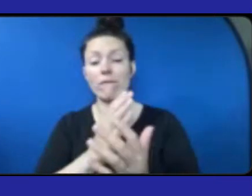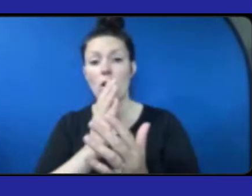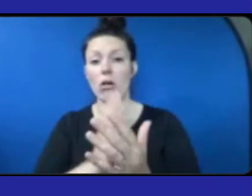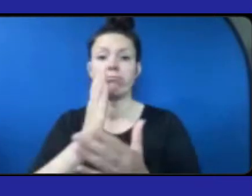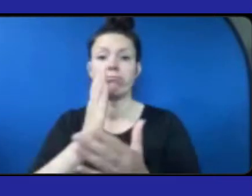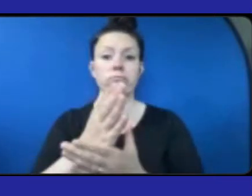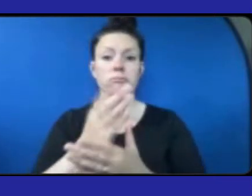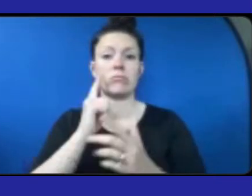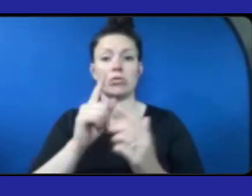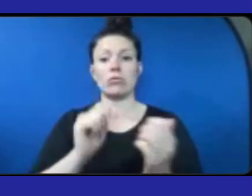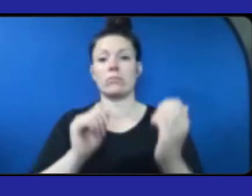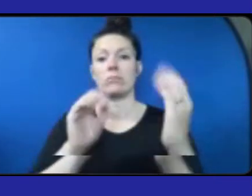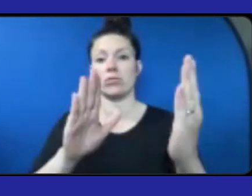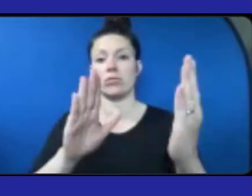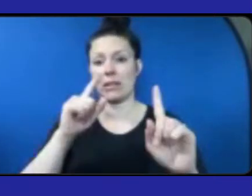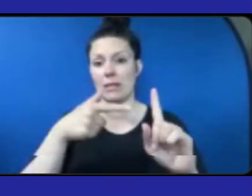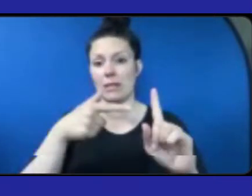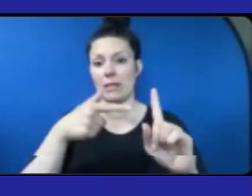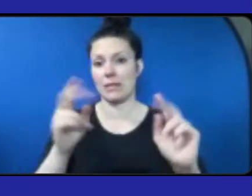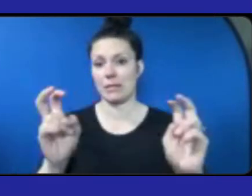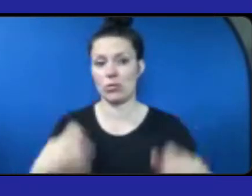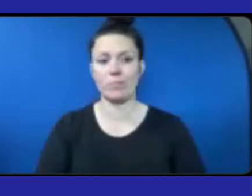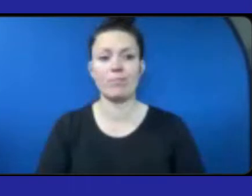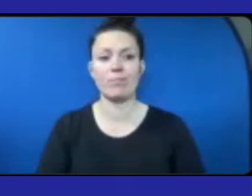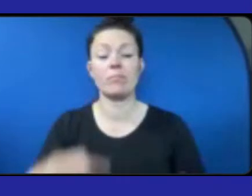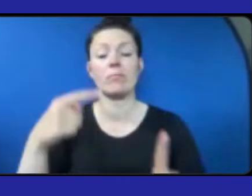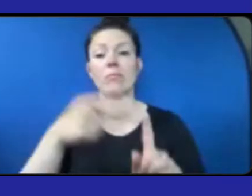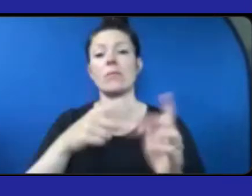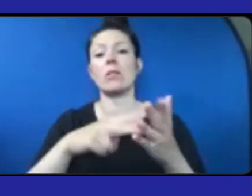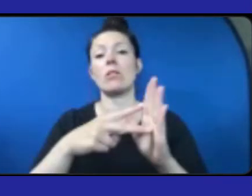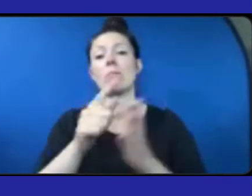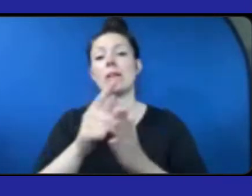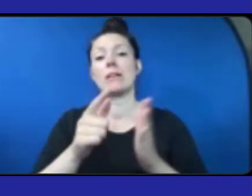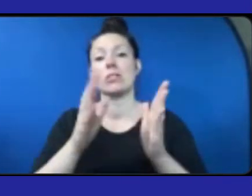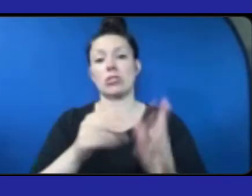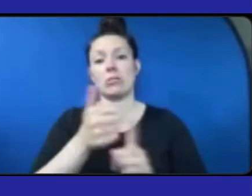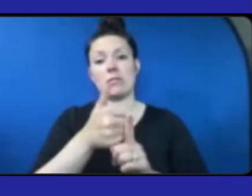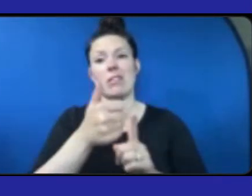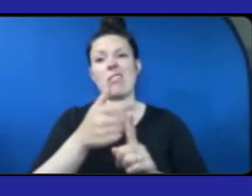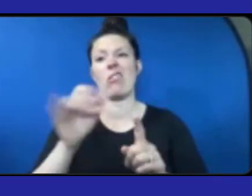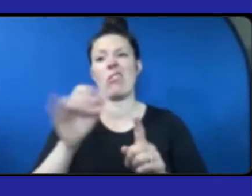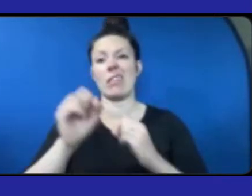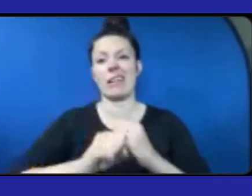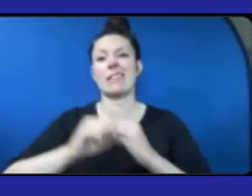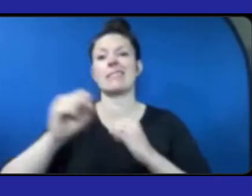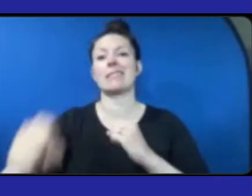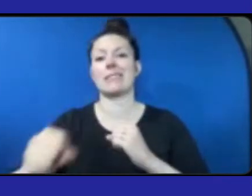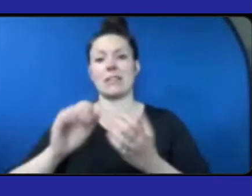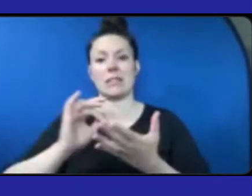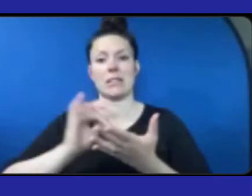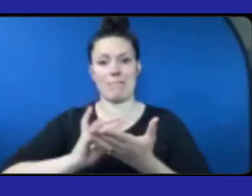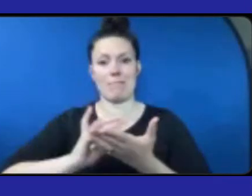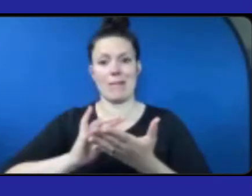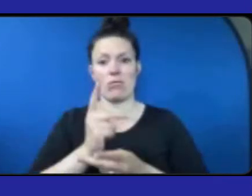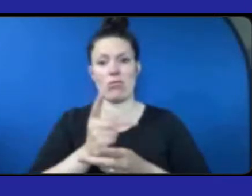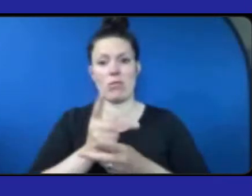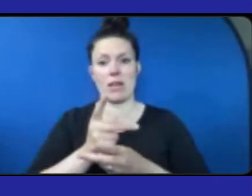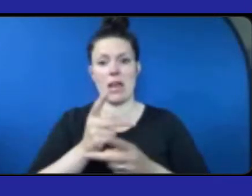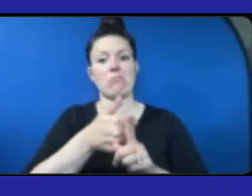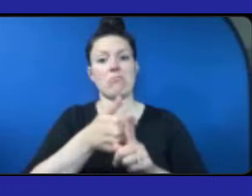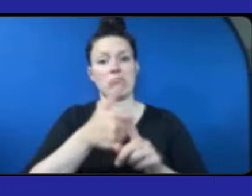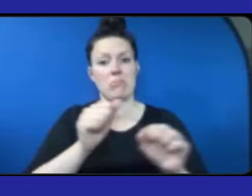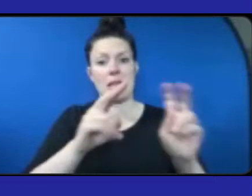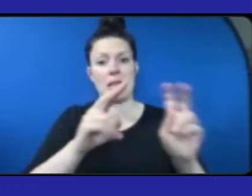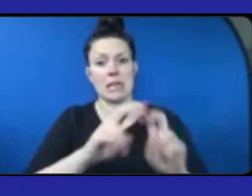determinants of health. In this model, attorneys function essentially as extensions of the medical care team and are able to assess and